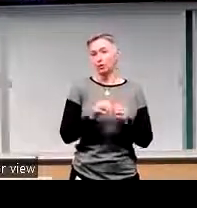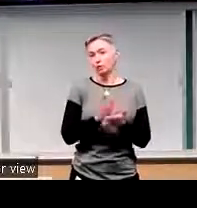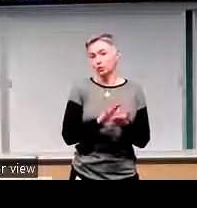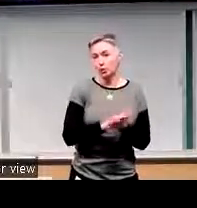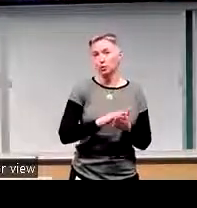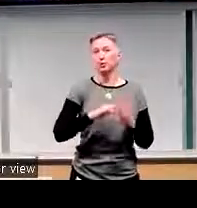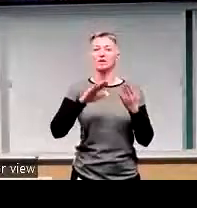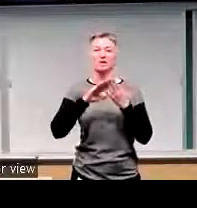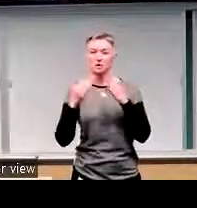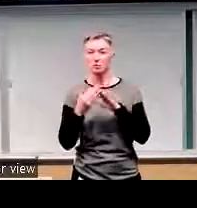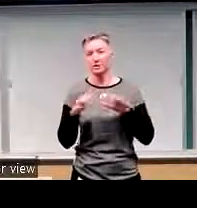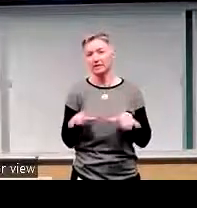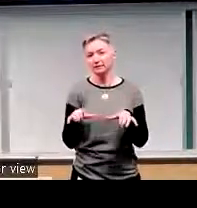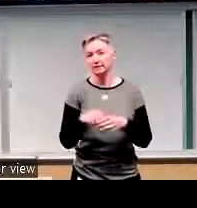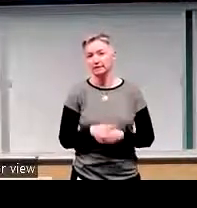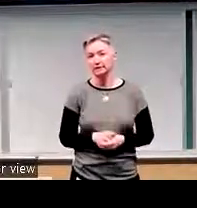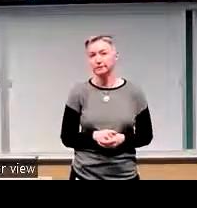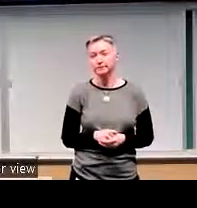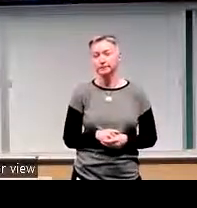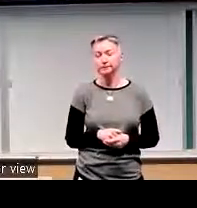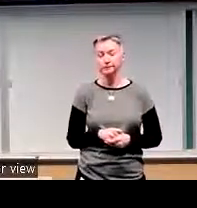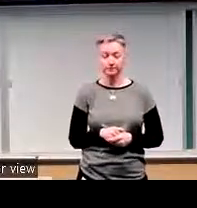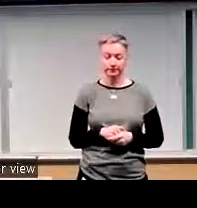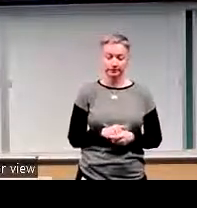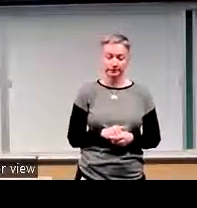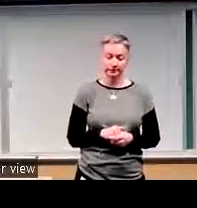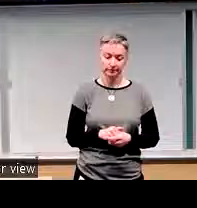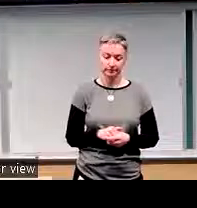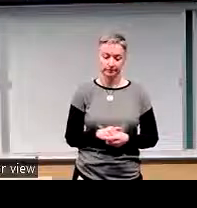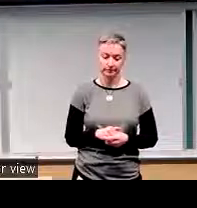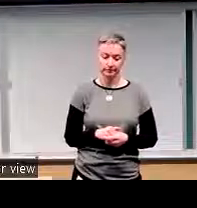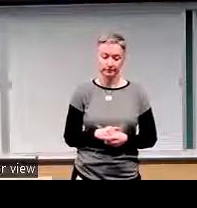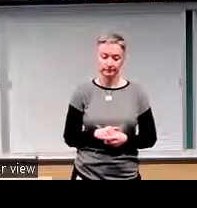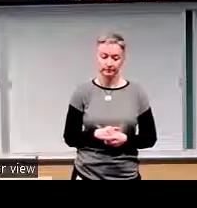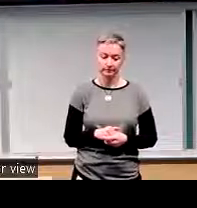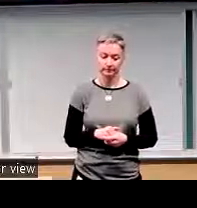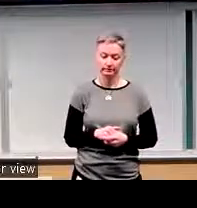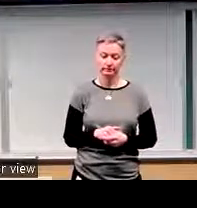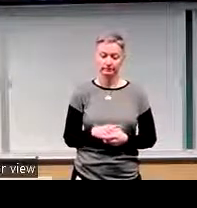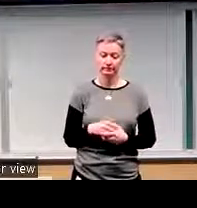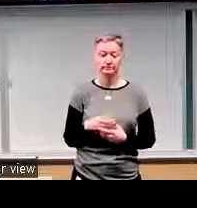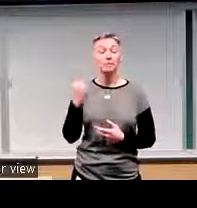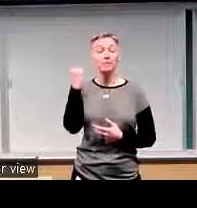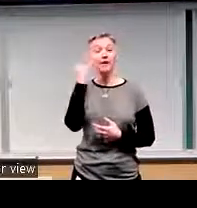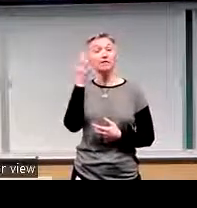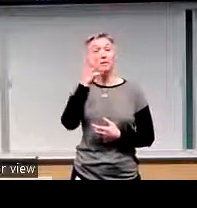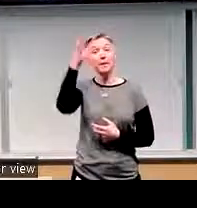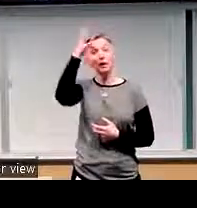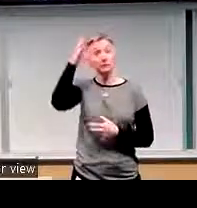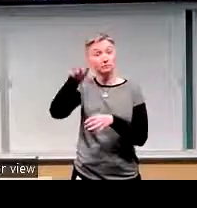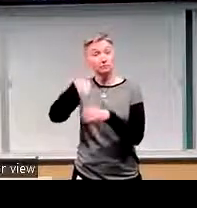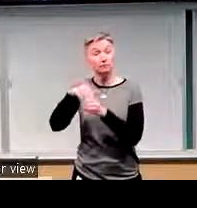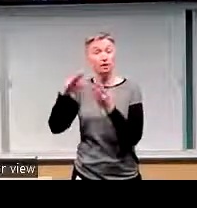community extracurricular activities. So when parents engage in community activities,